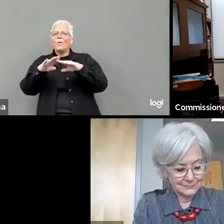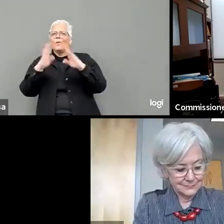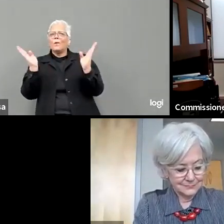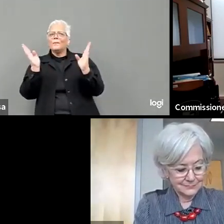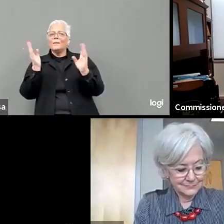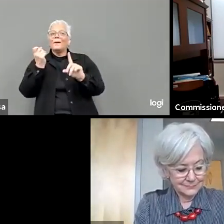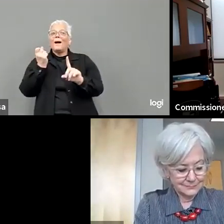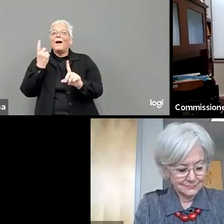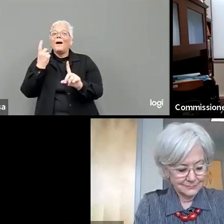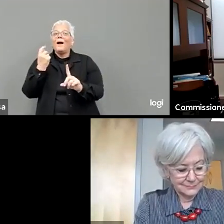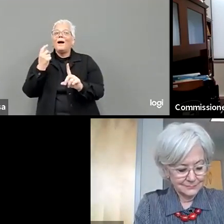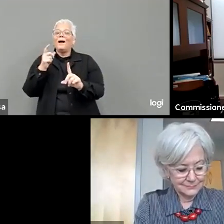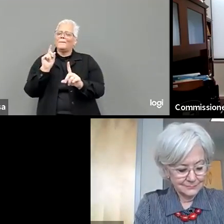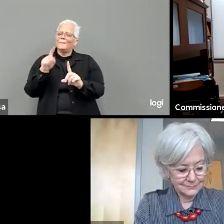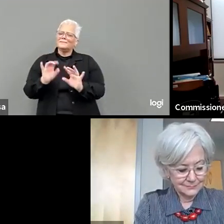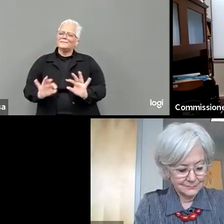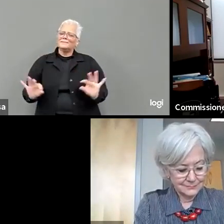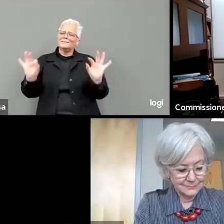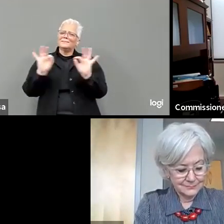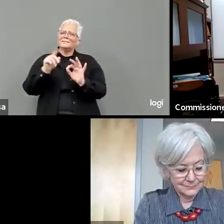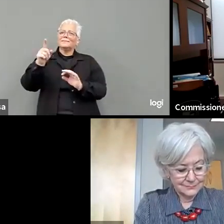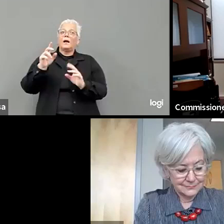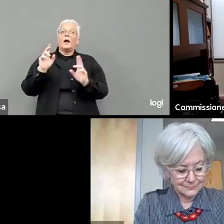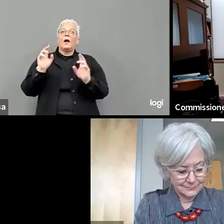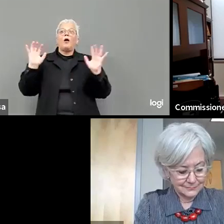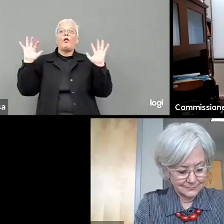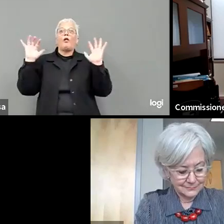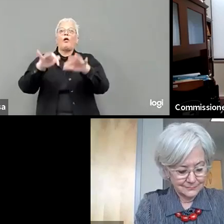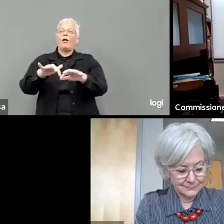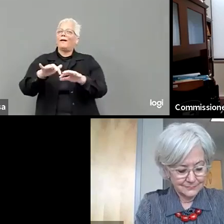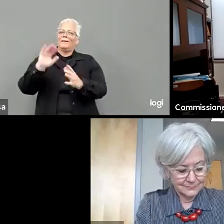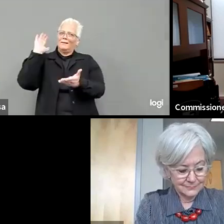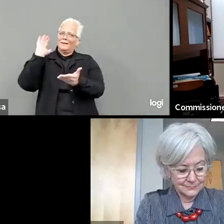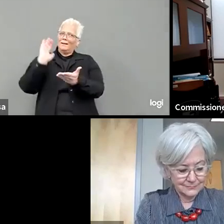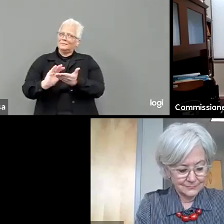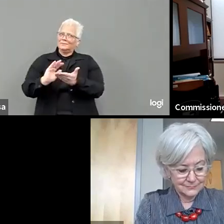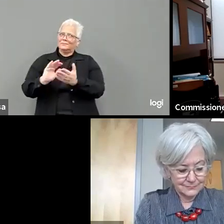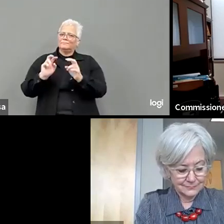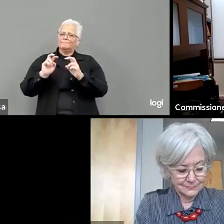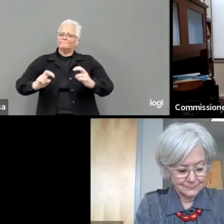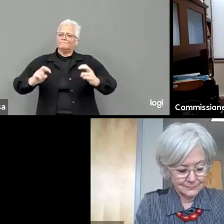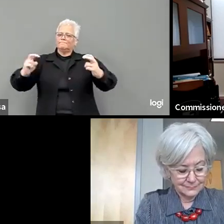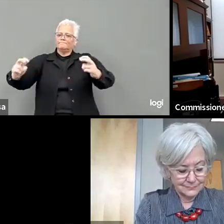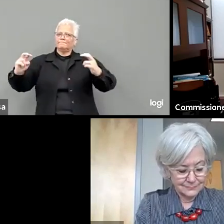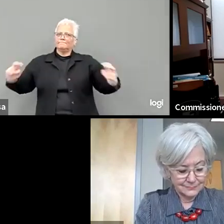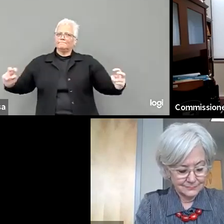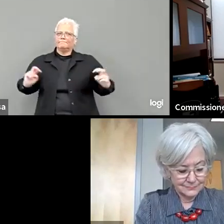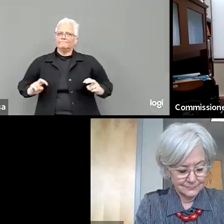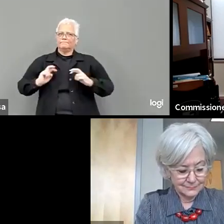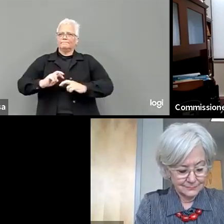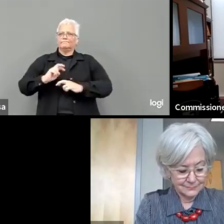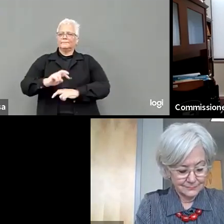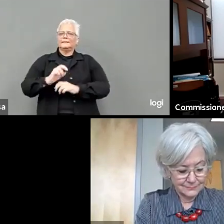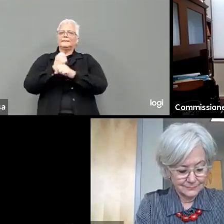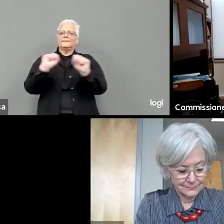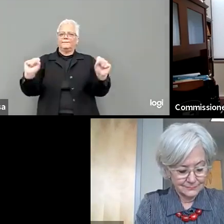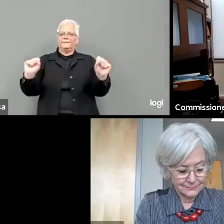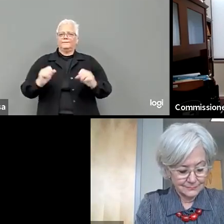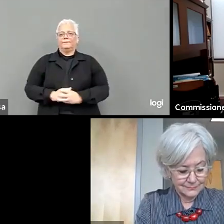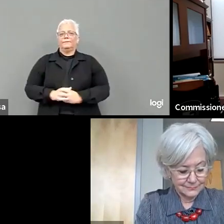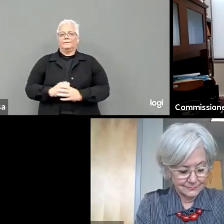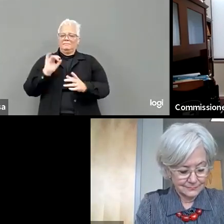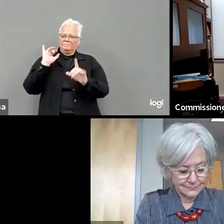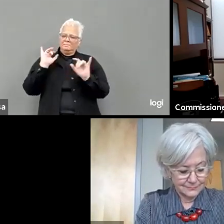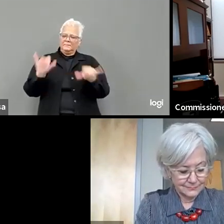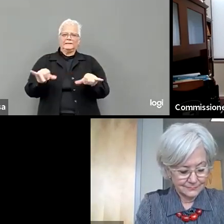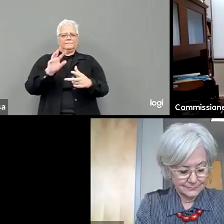the virus is decreased exponentially. So if your business is there, please observe the recommendations. Customers observe the recommendations as